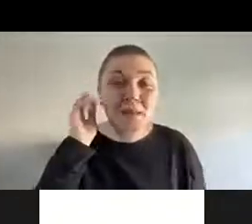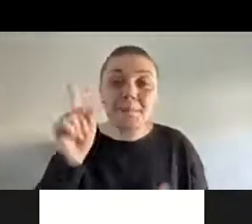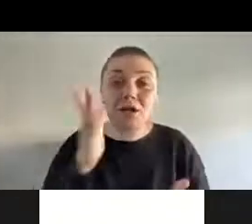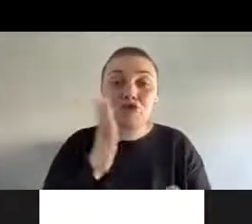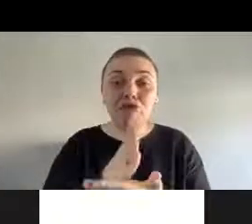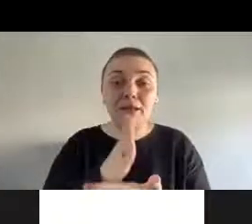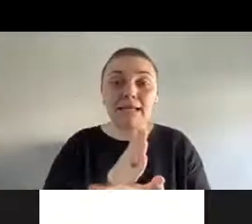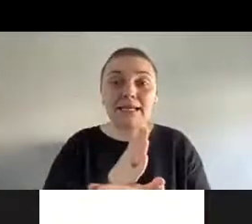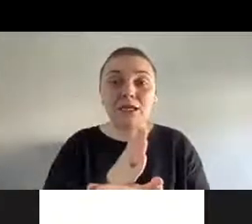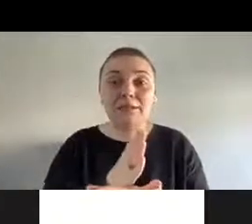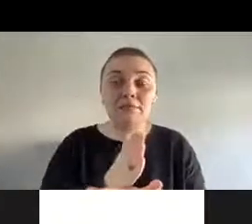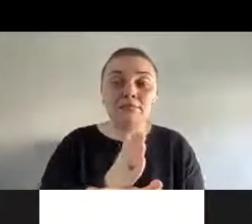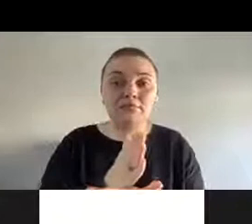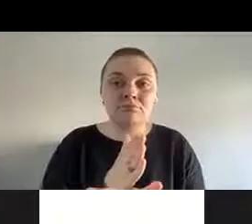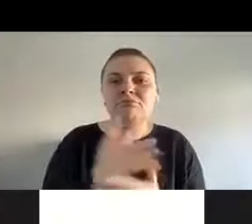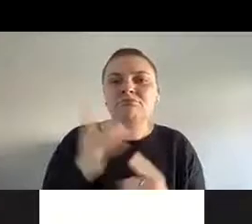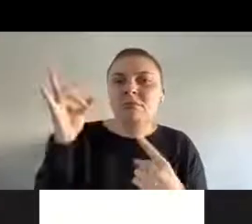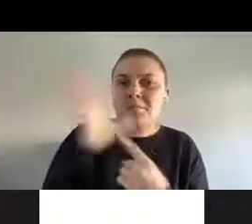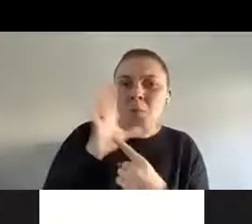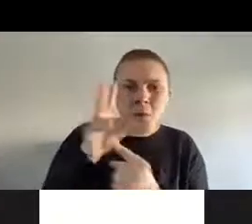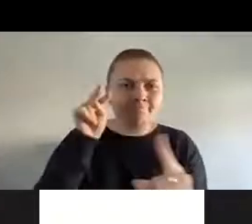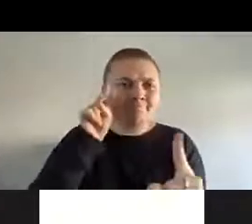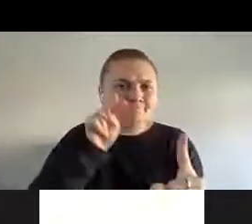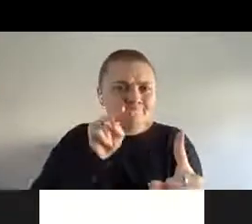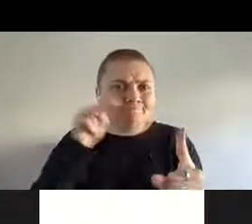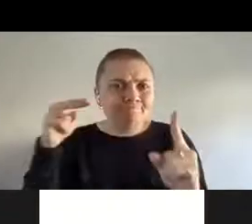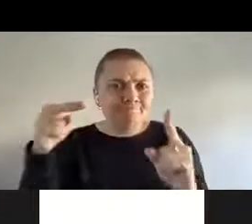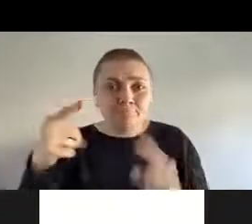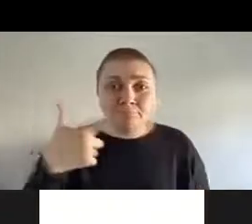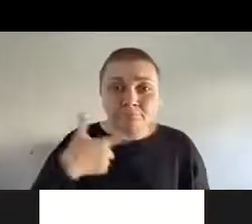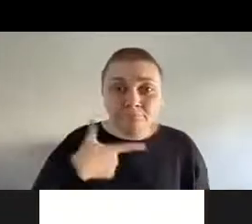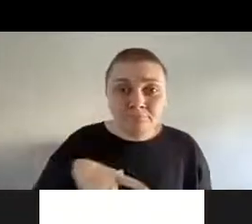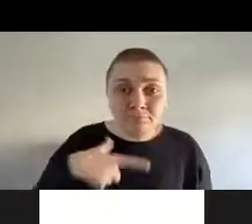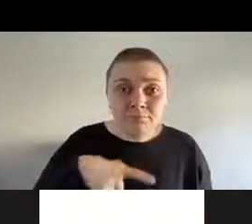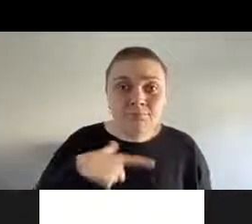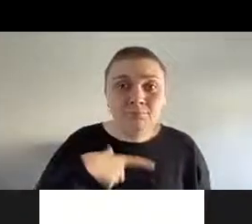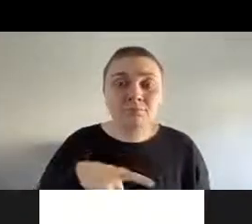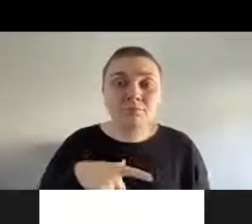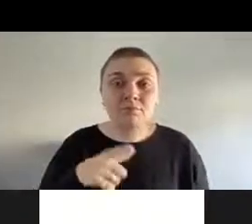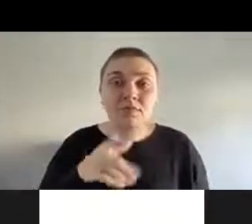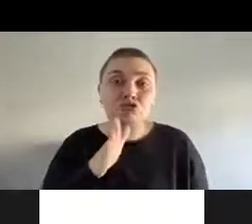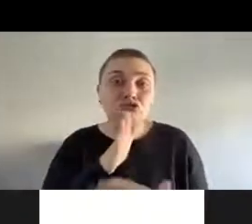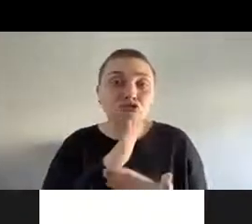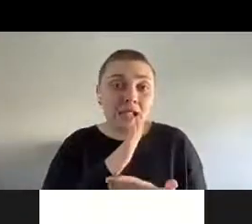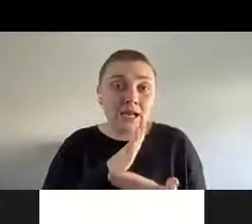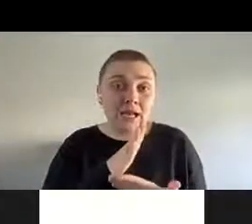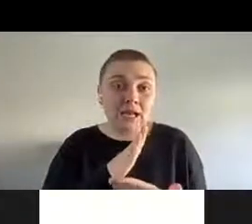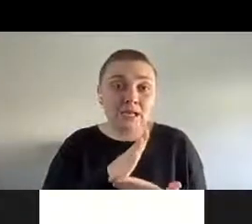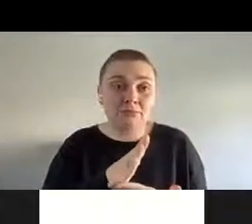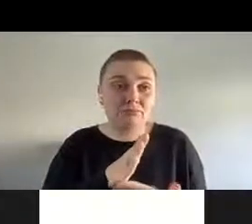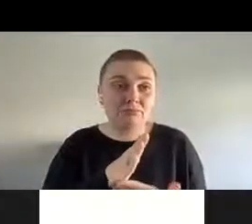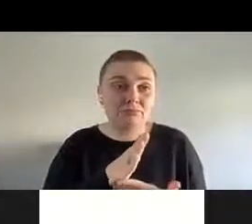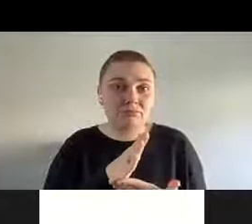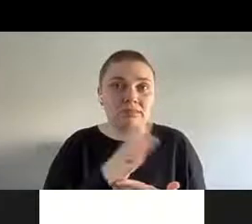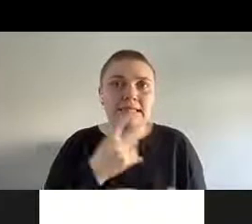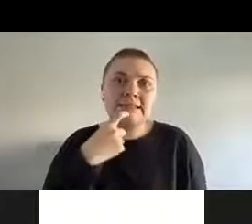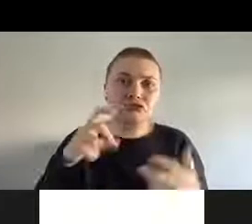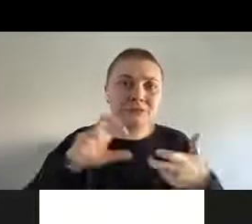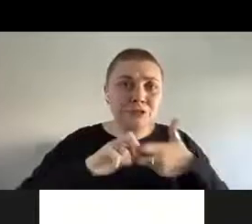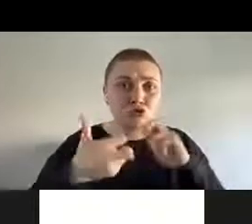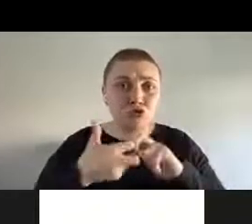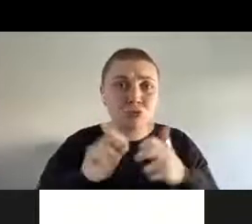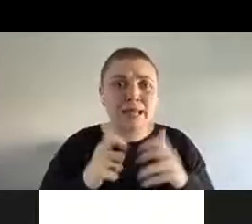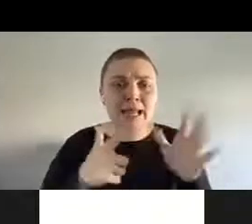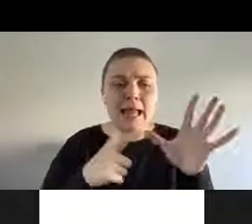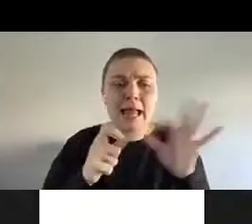really, really important perspective because it is really a really serious issue, the ableism